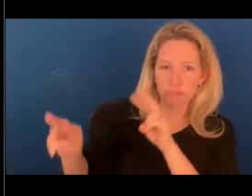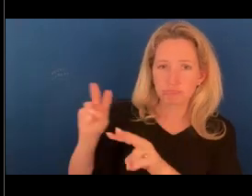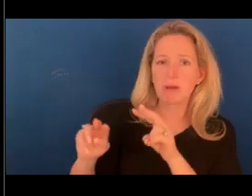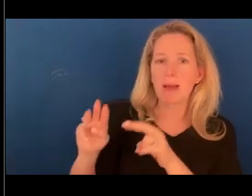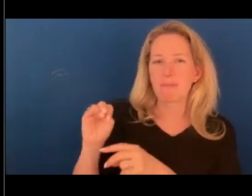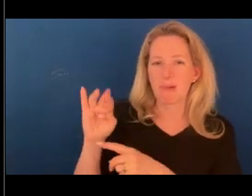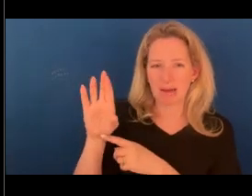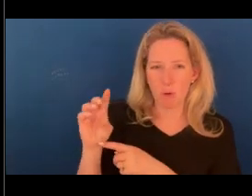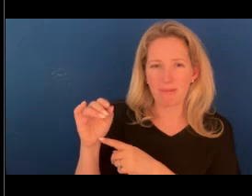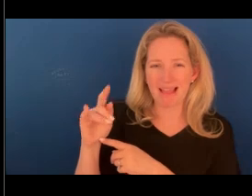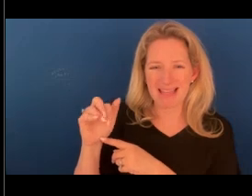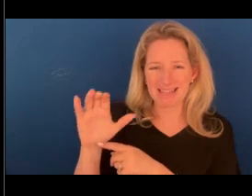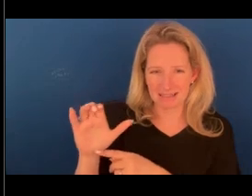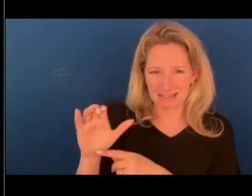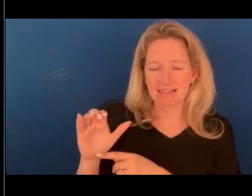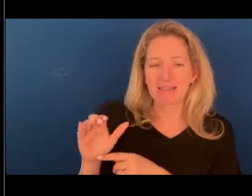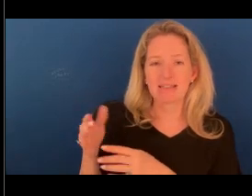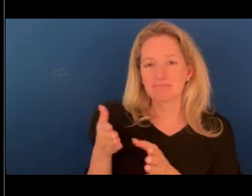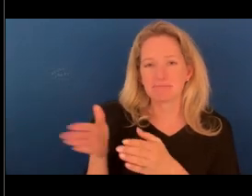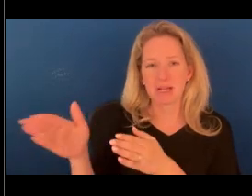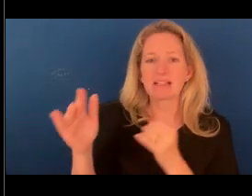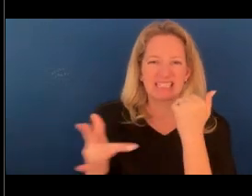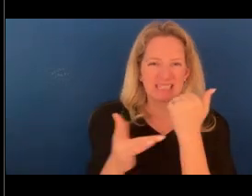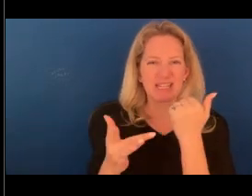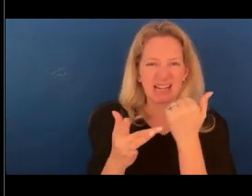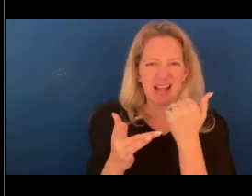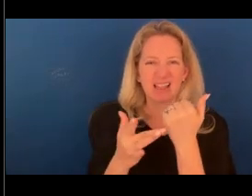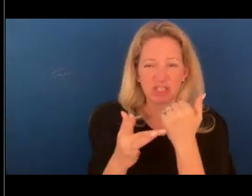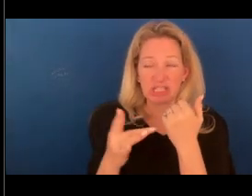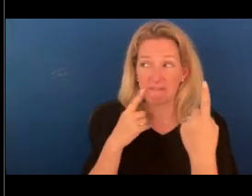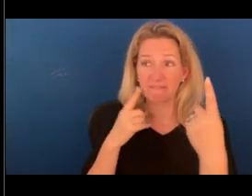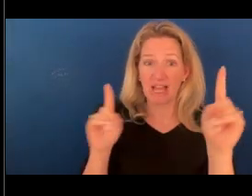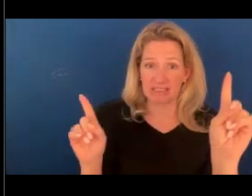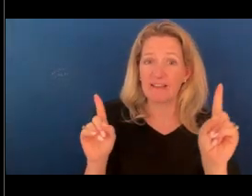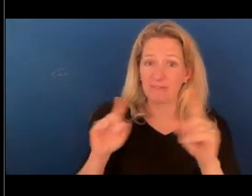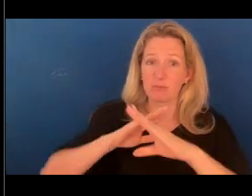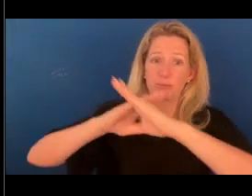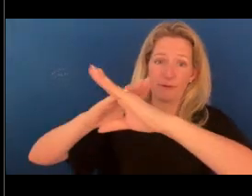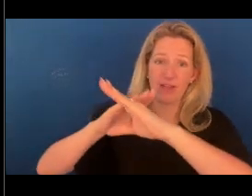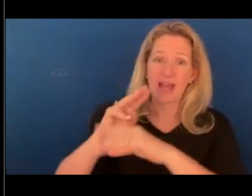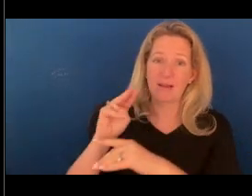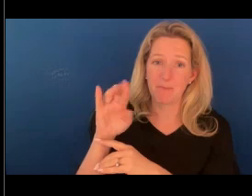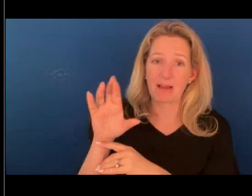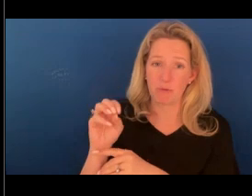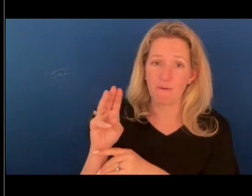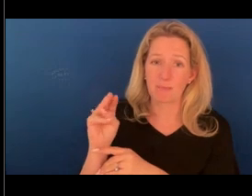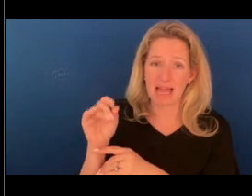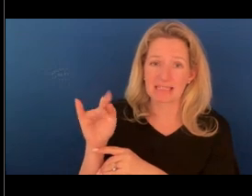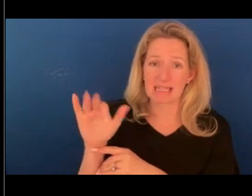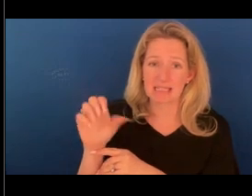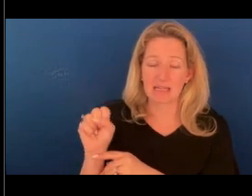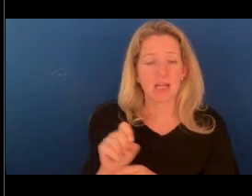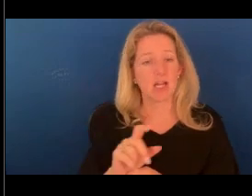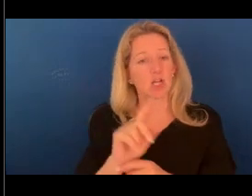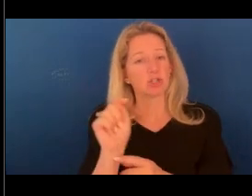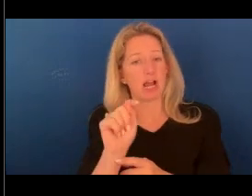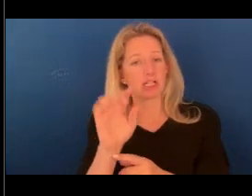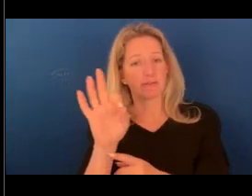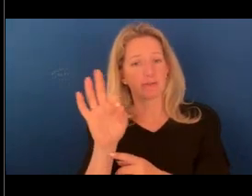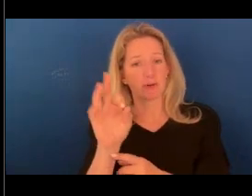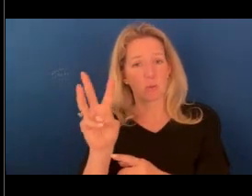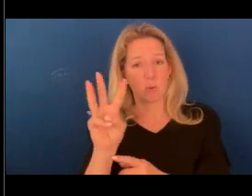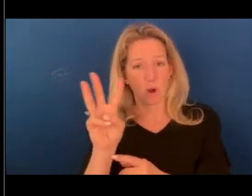microplastics getting in through that pathway. And there are technologies that are actually pretty effective that way. Trash-free waters itself has not addressed wastewater